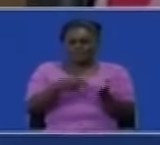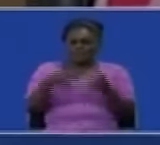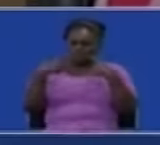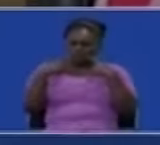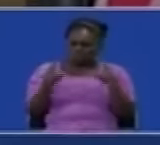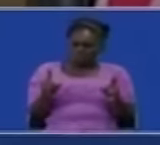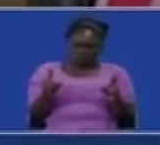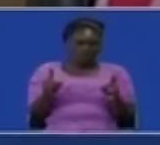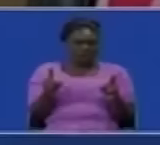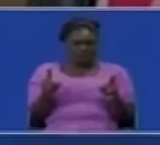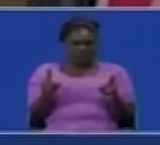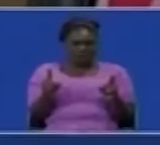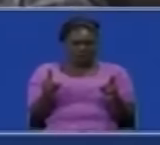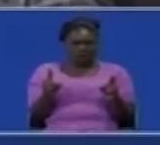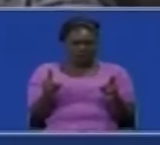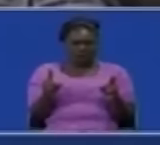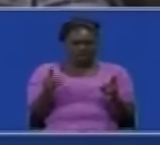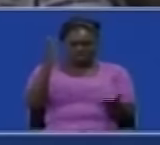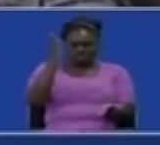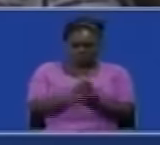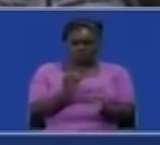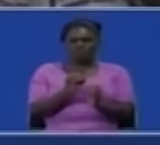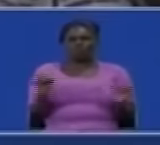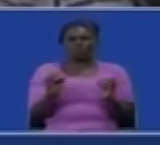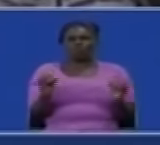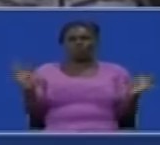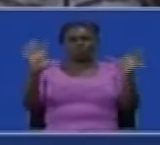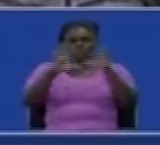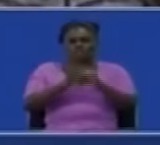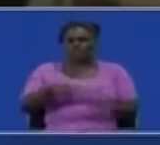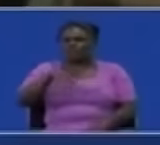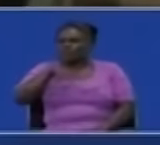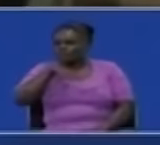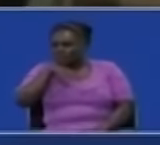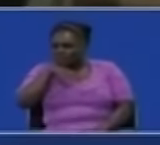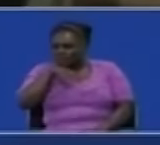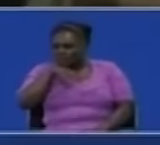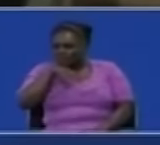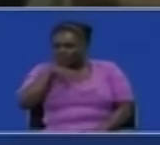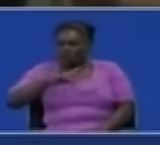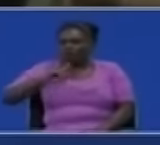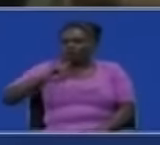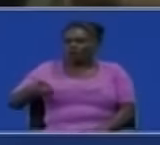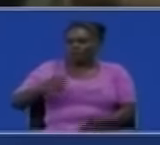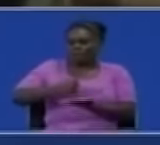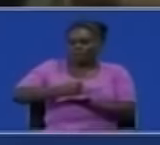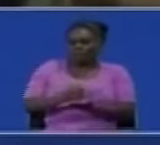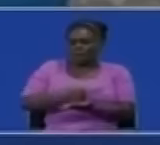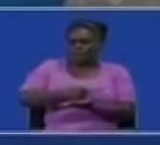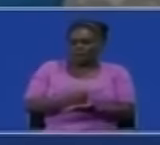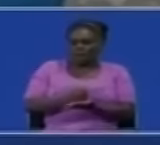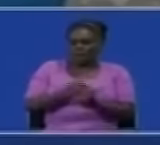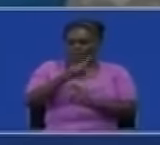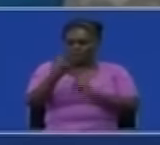are spurious and unauthentic. The union now joins CODE leader Raila Odinga in ordering for an audit into the